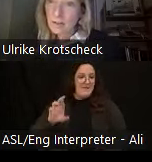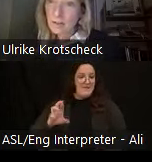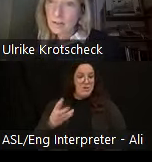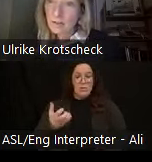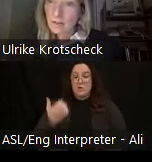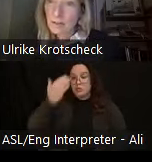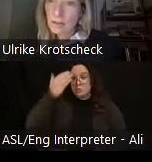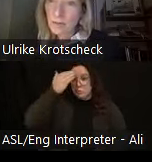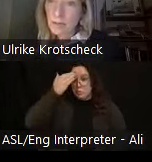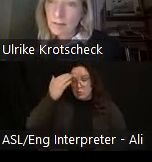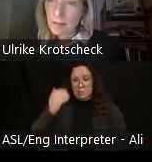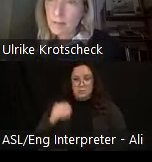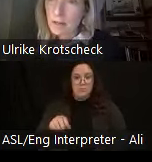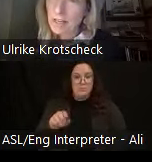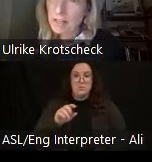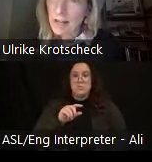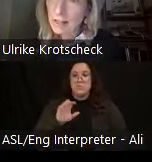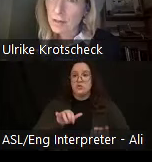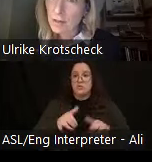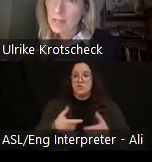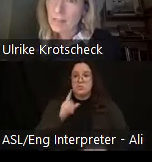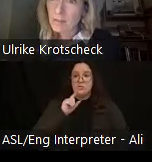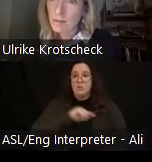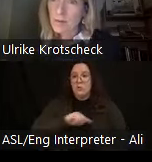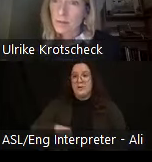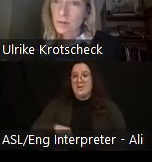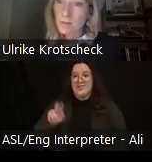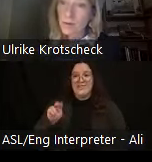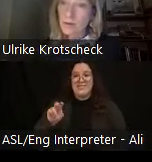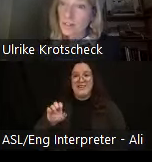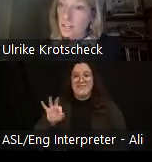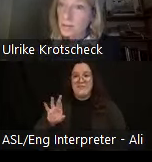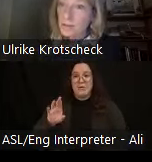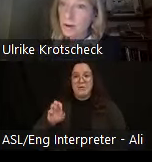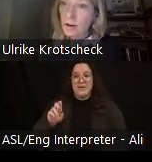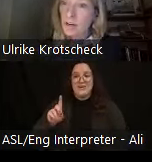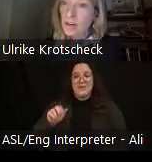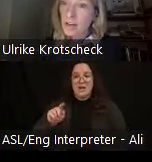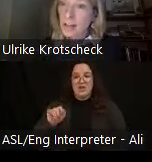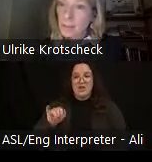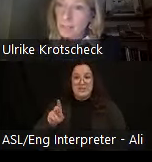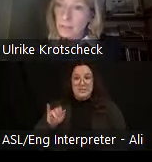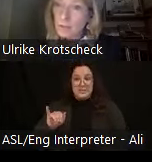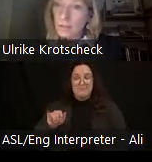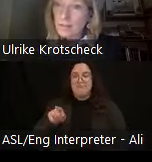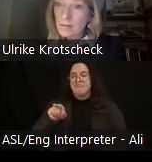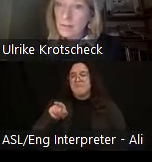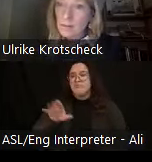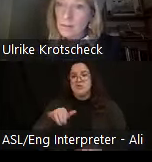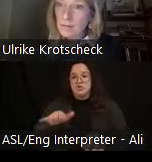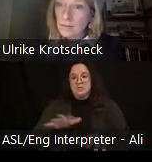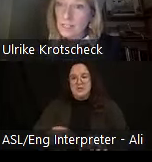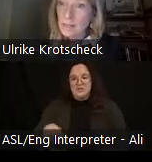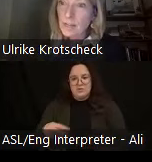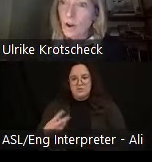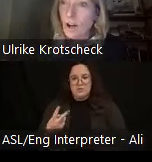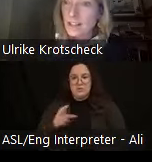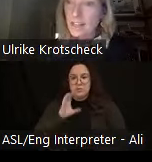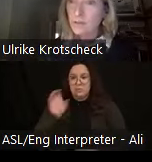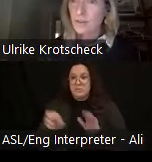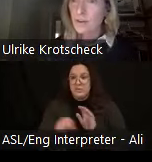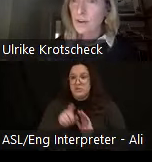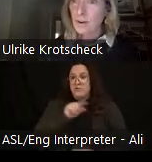know, in the tomb of Queen Nefertari in the Valley of the Queens, at the rear of the tomb in the burial chamber, there are, I believe, two reliefs of the queen with what has